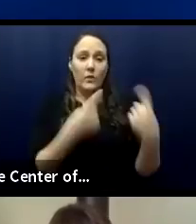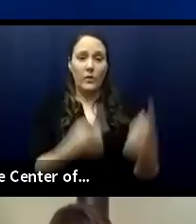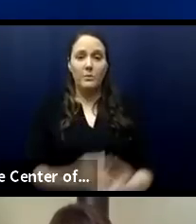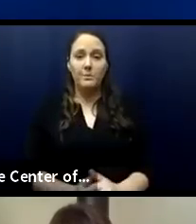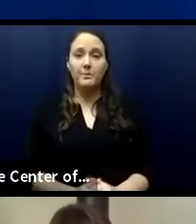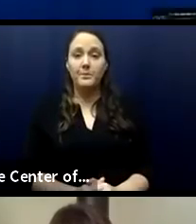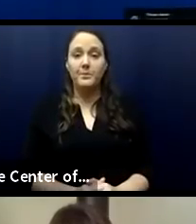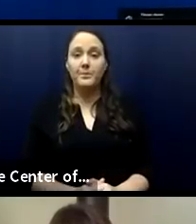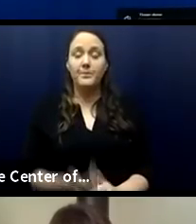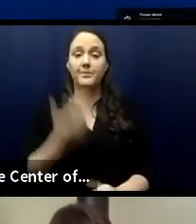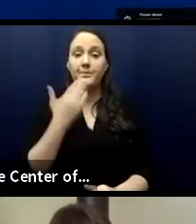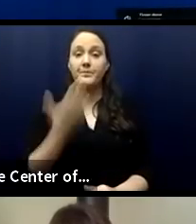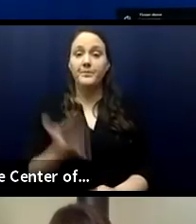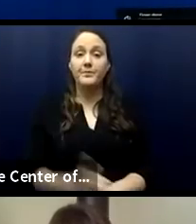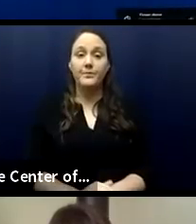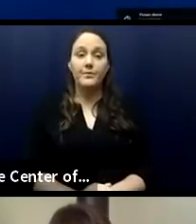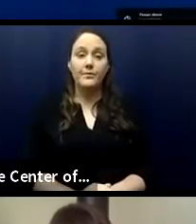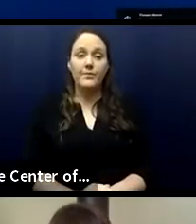Thank you, sir.